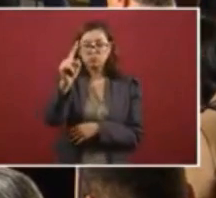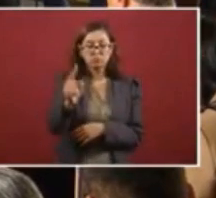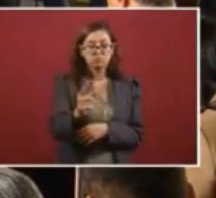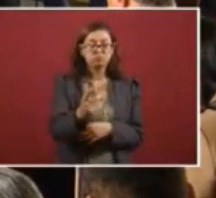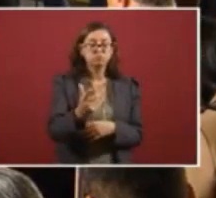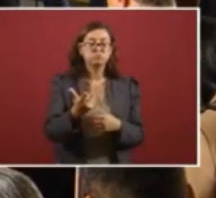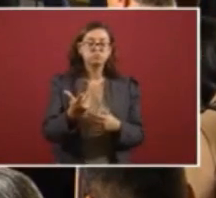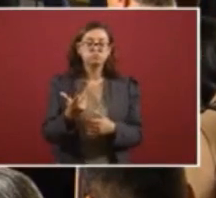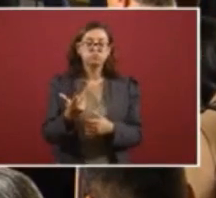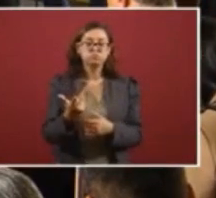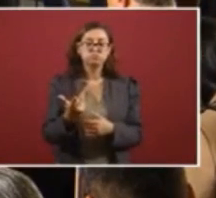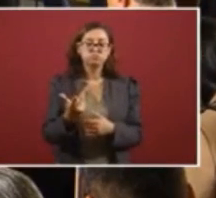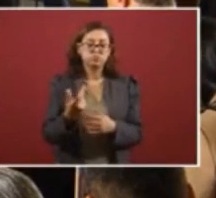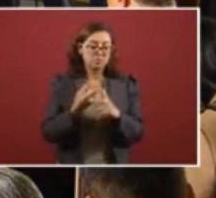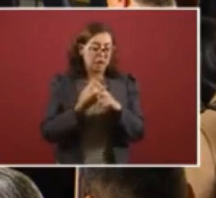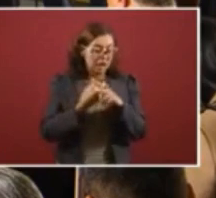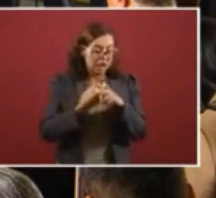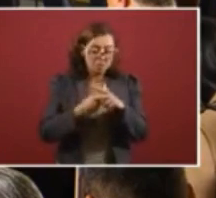agreement